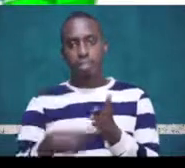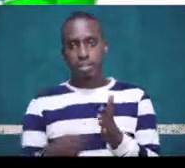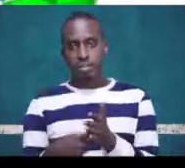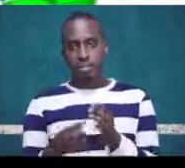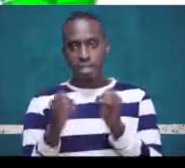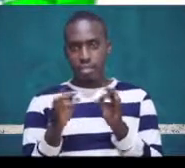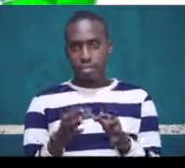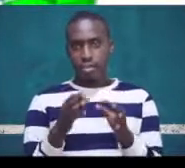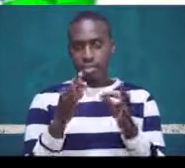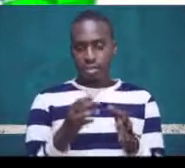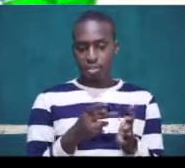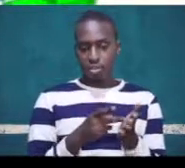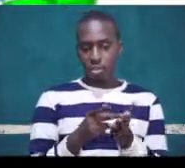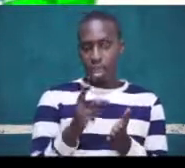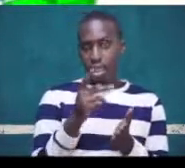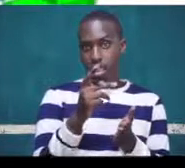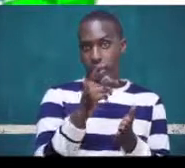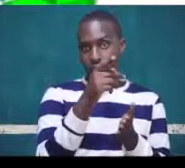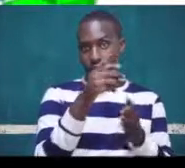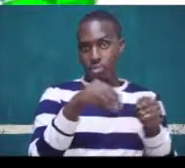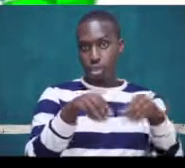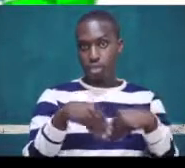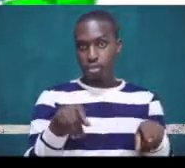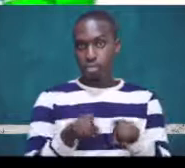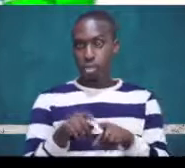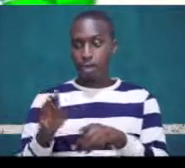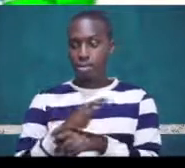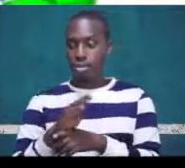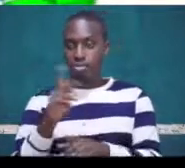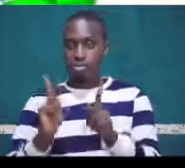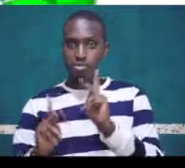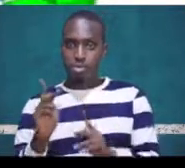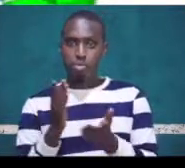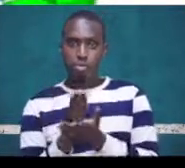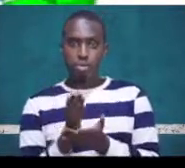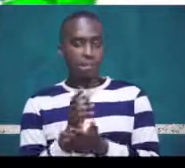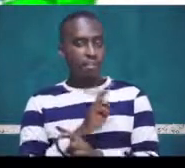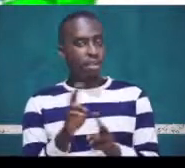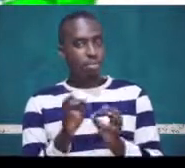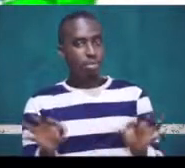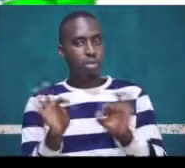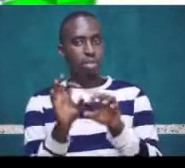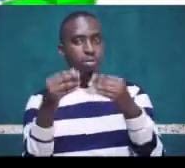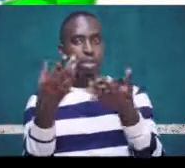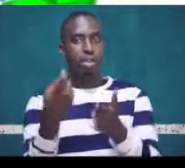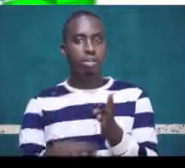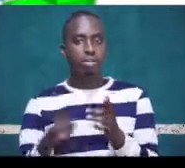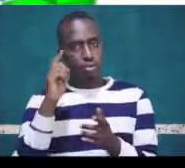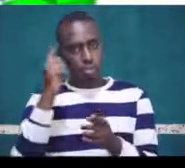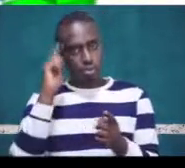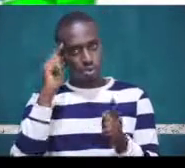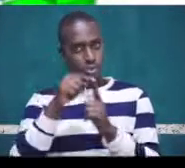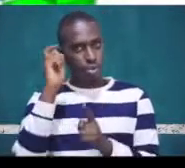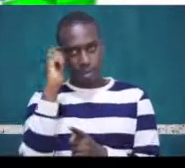from markets, and even for the business people. So please, it's actually very important to give the taxes to the government,